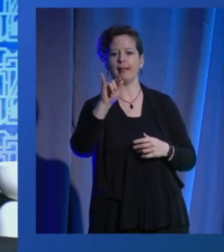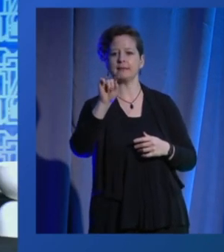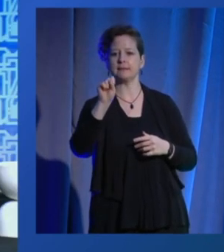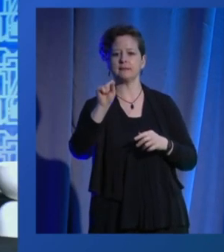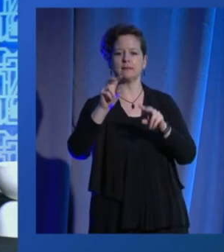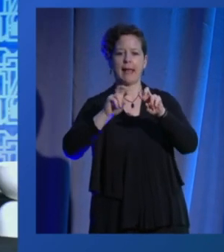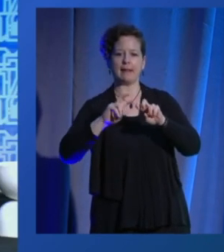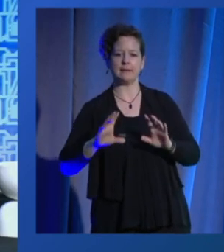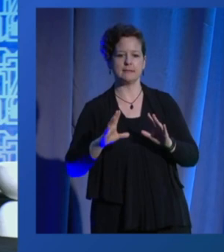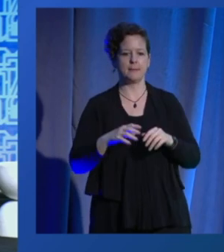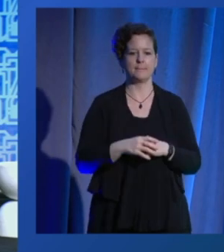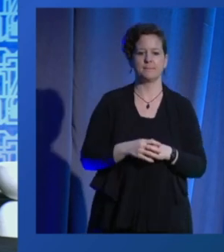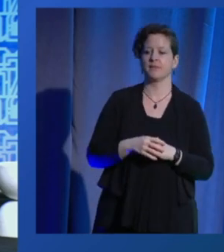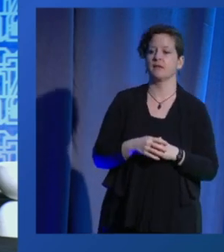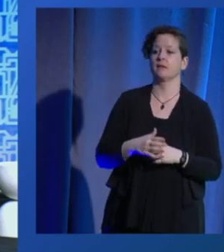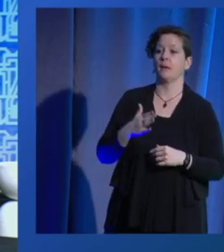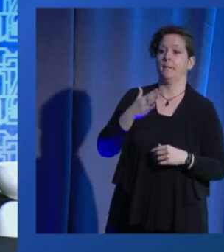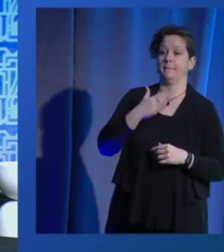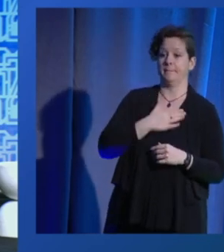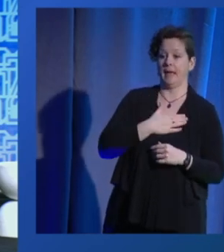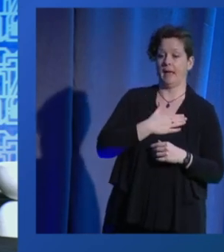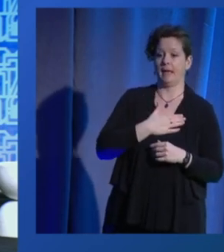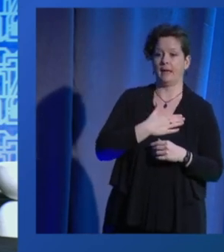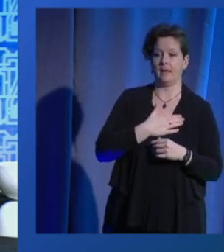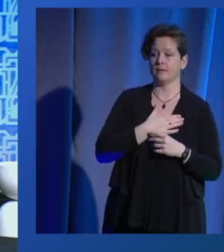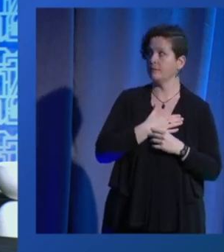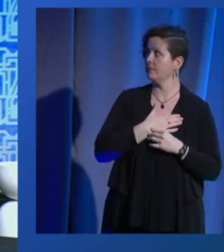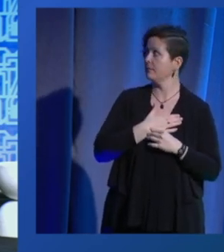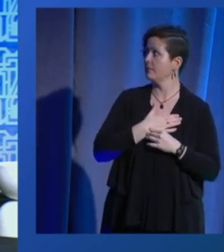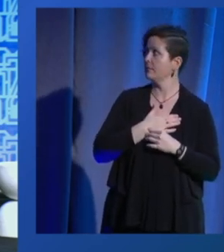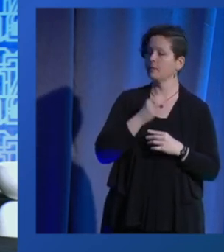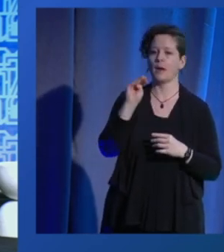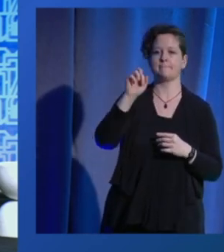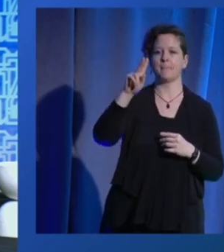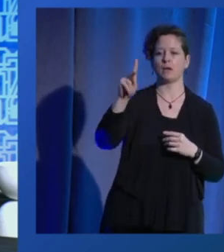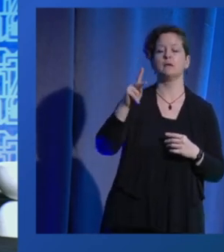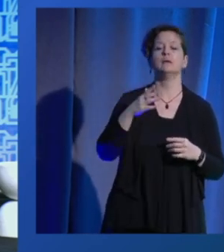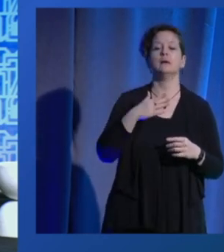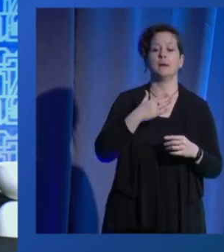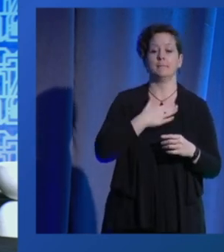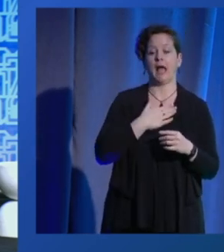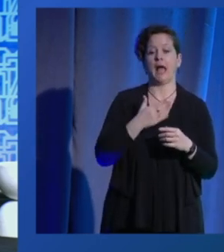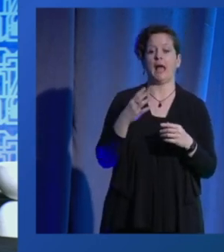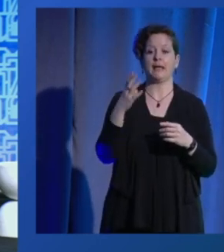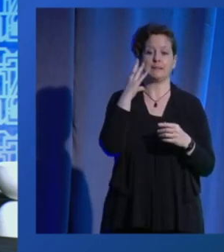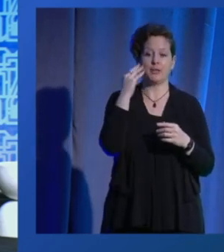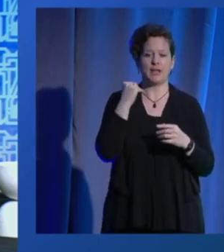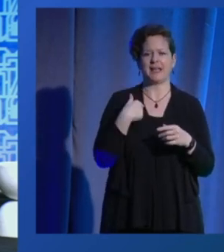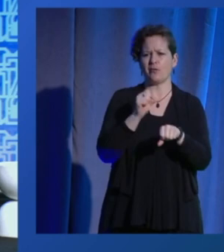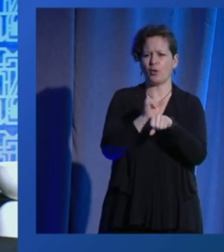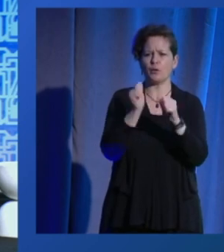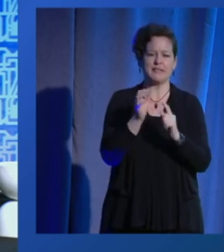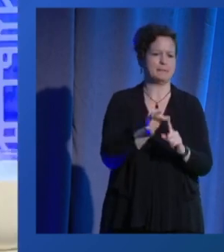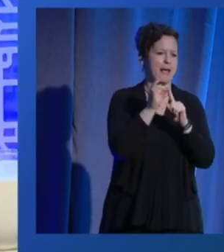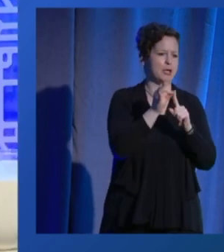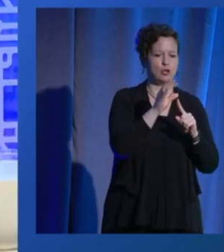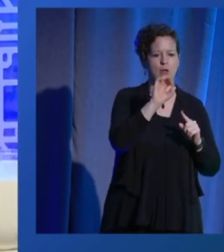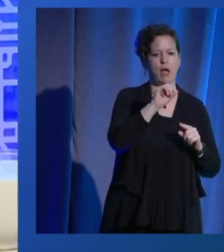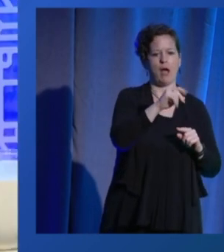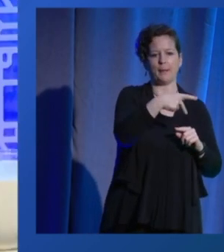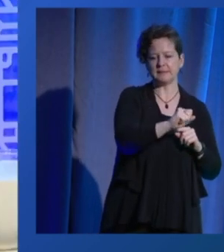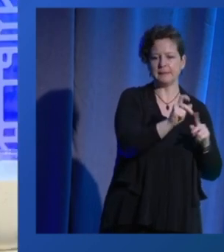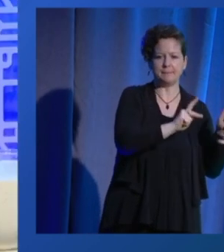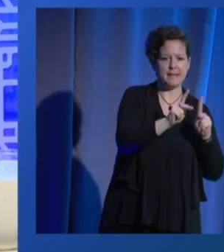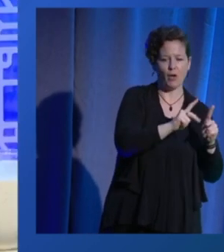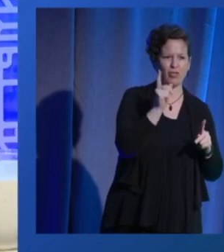career I I've served as a detailer for the naval intelligence Community bringing people in I've worked with special oper operations folks which I thought were the best of the best and I